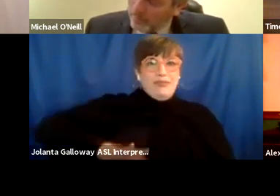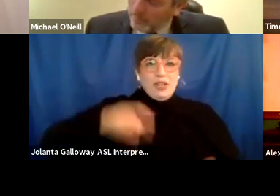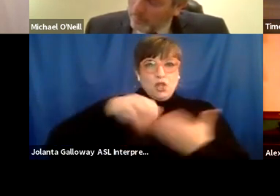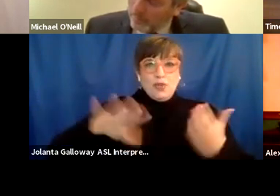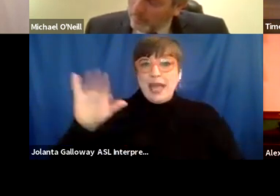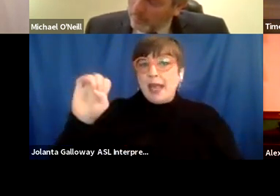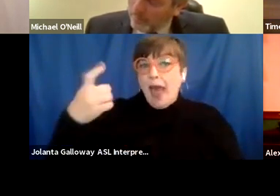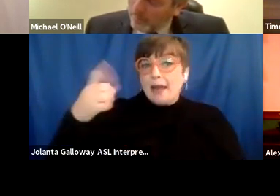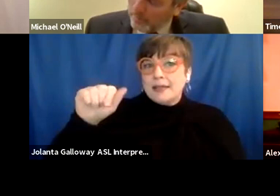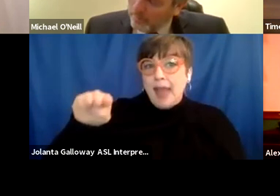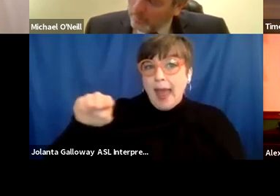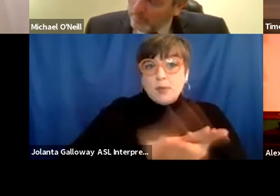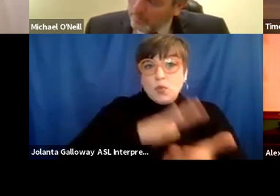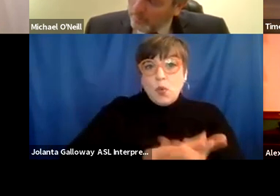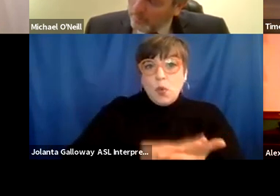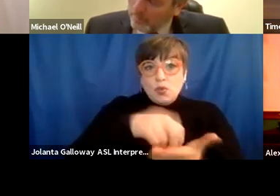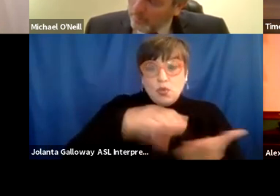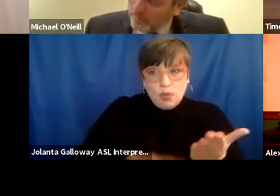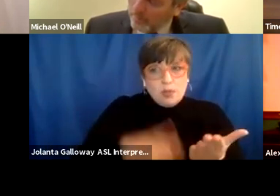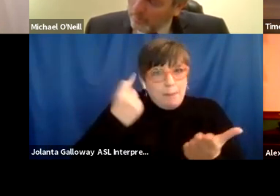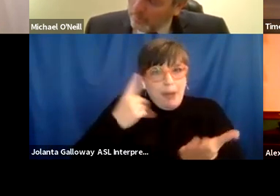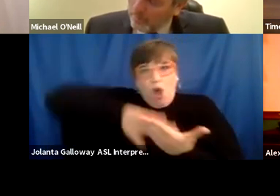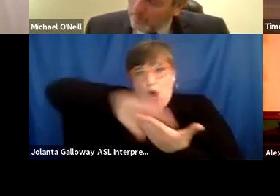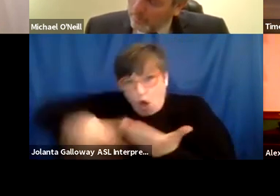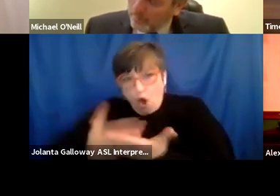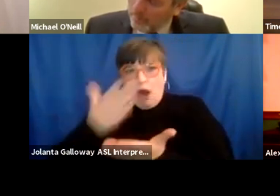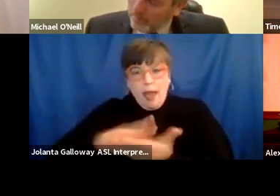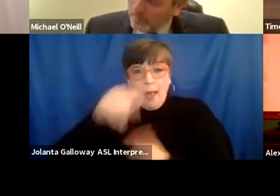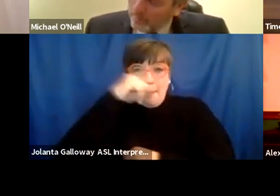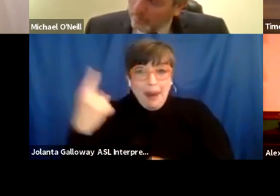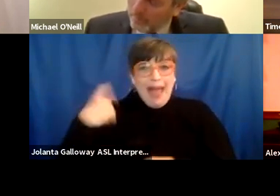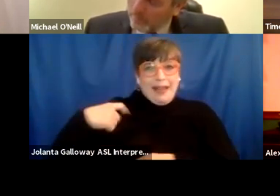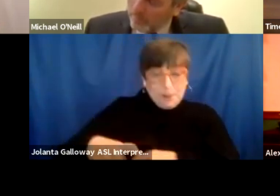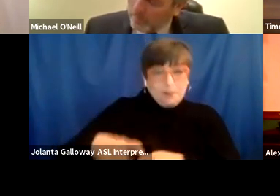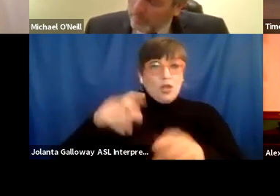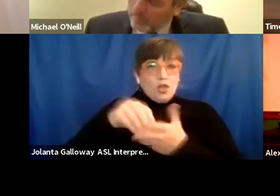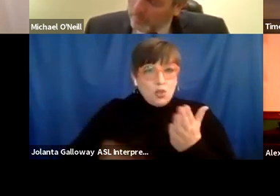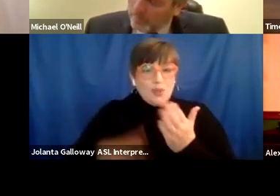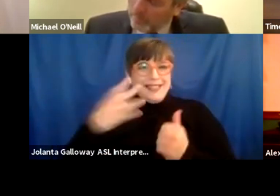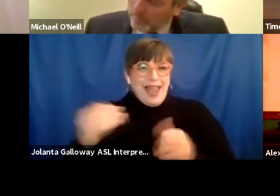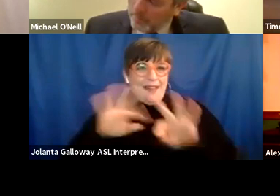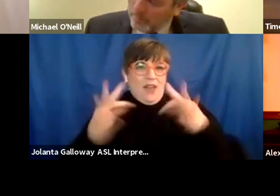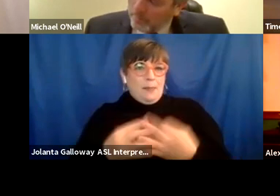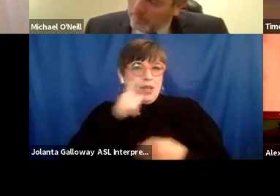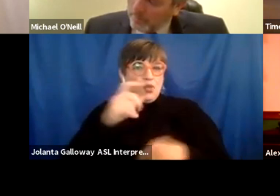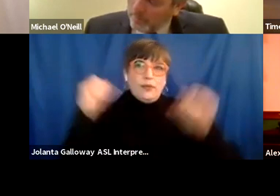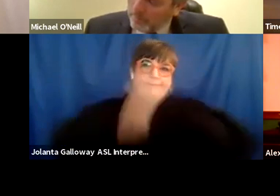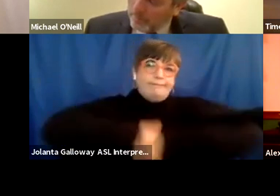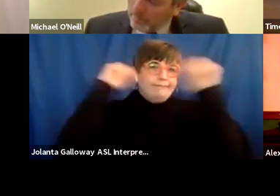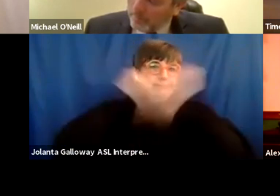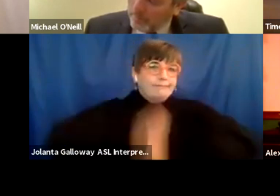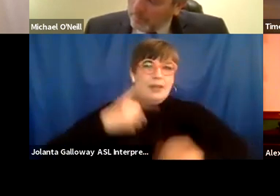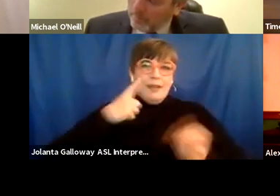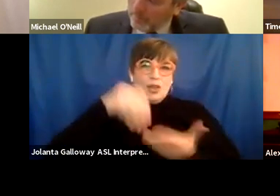are being the most systematically disenfranchised, like Black and Latino high-need students and families who have had to fight for services even before